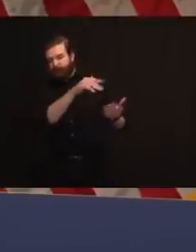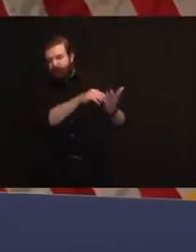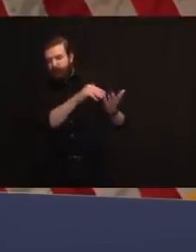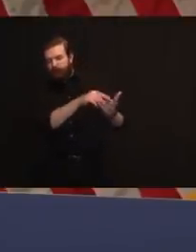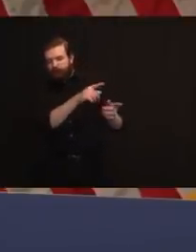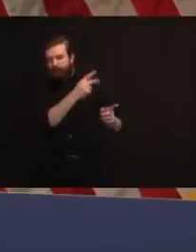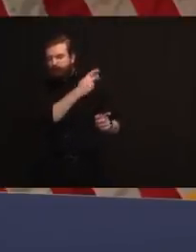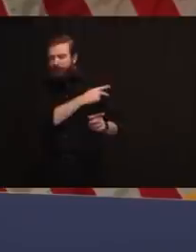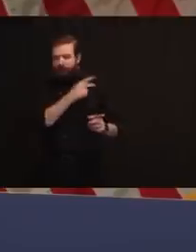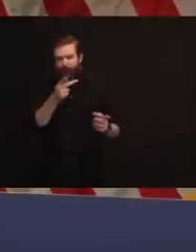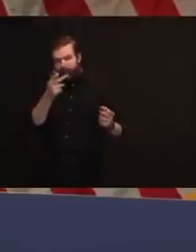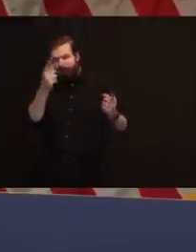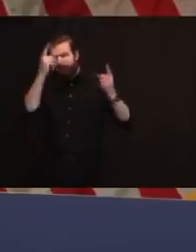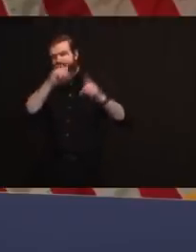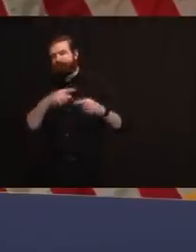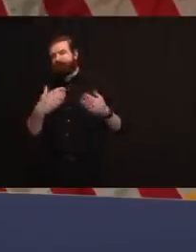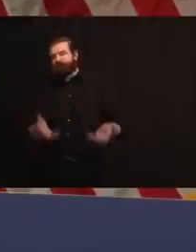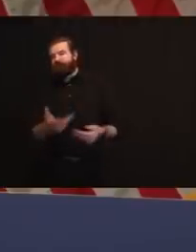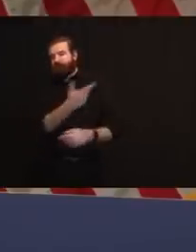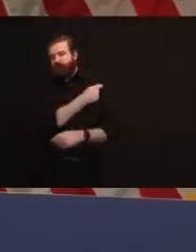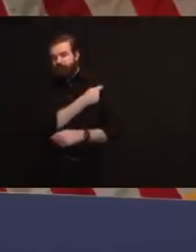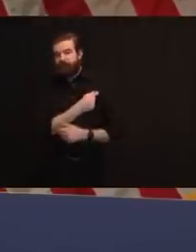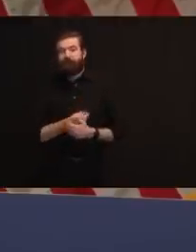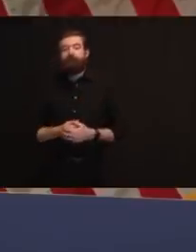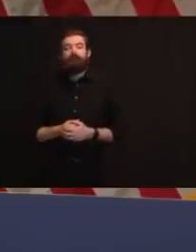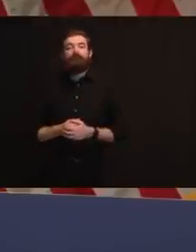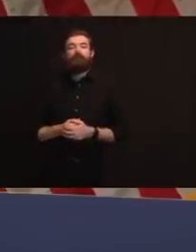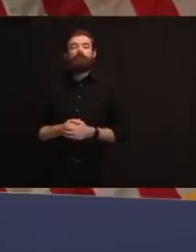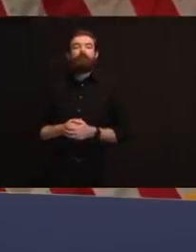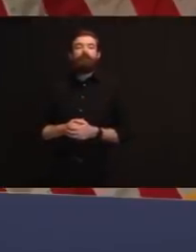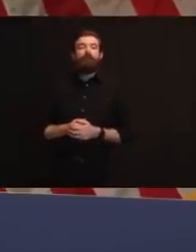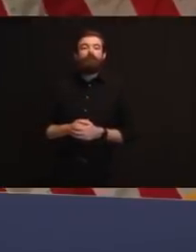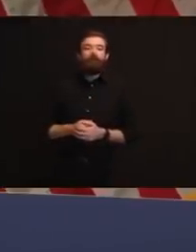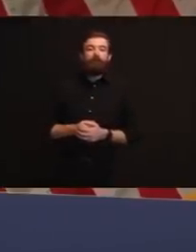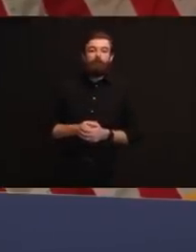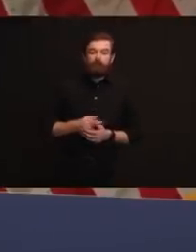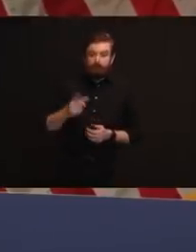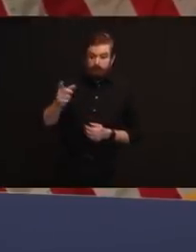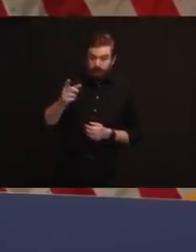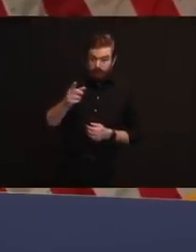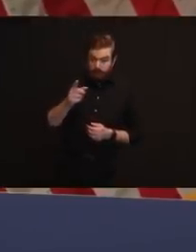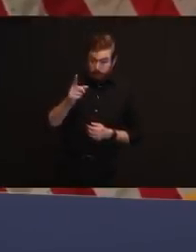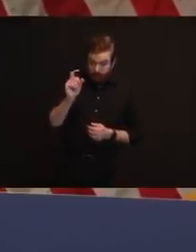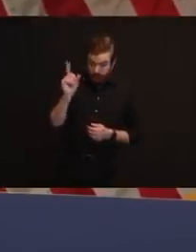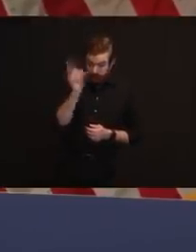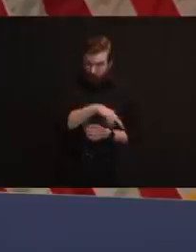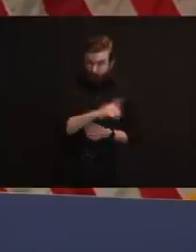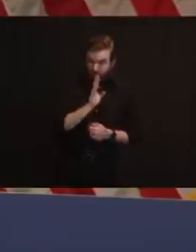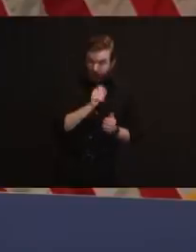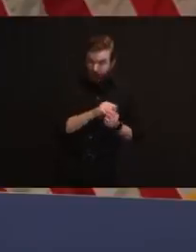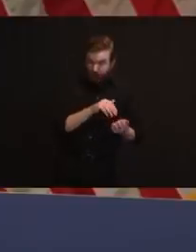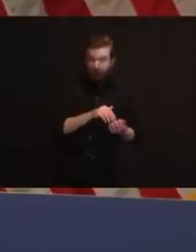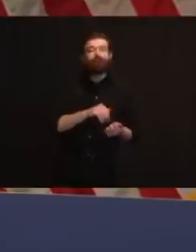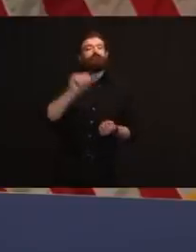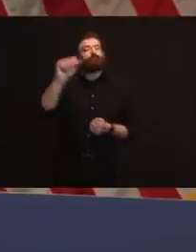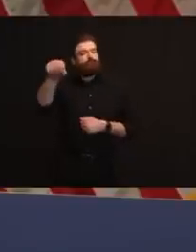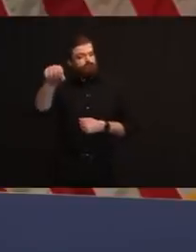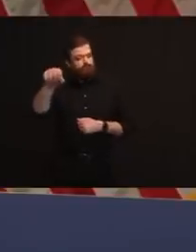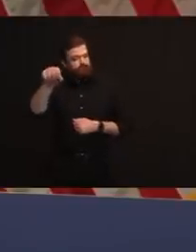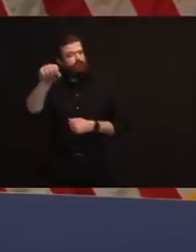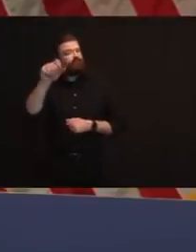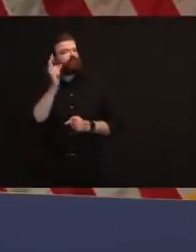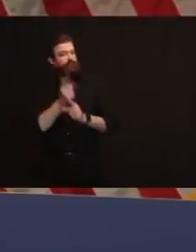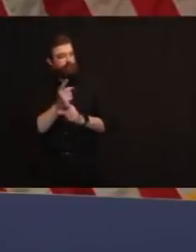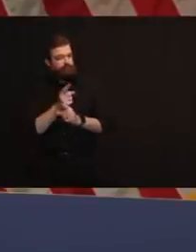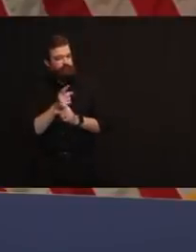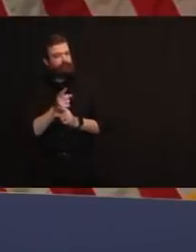same position. So basically, go see your Talk to your provider. OBGYN, basically. And that's true for immune-compromised patients as well. But